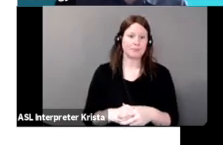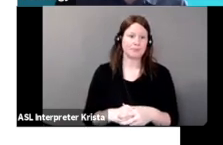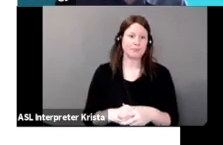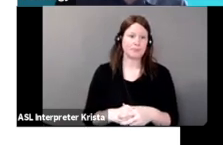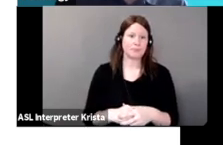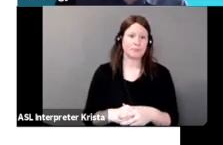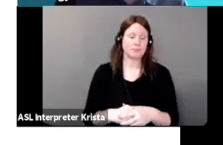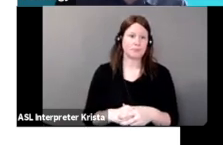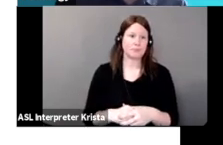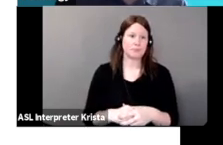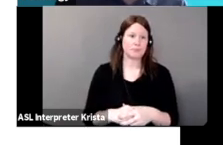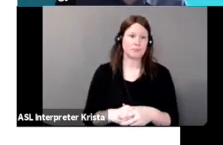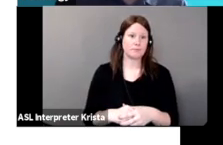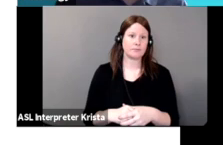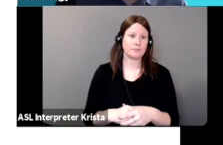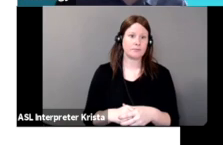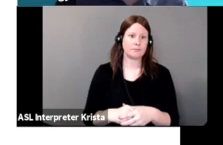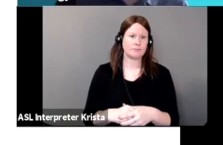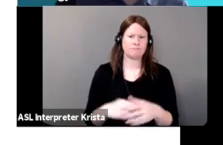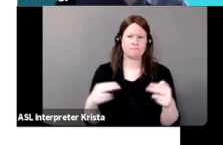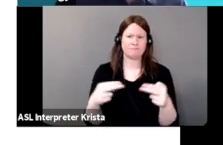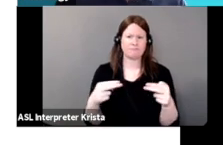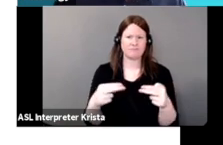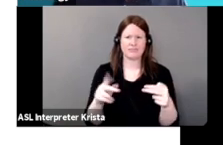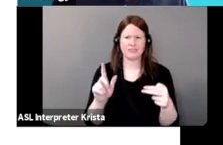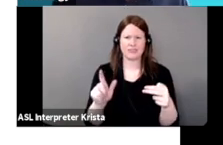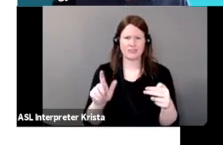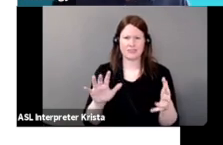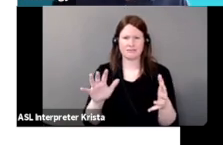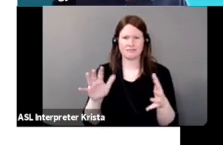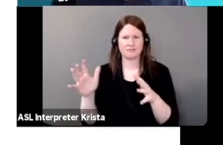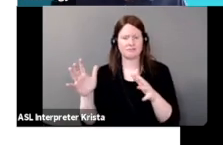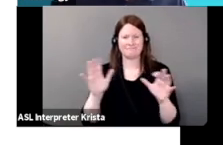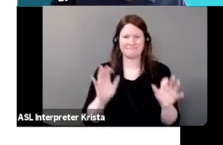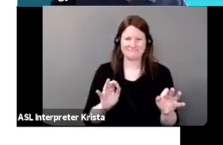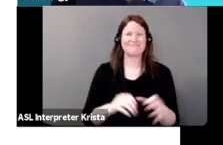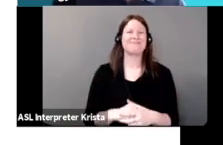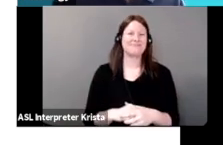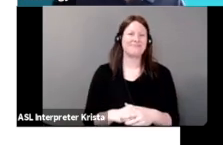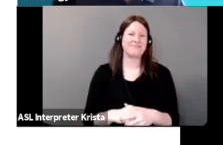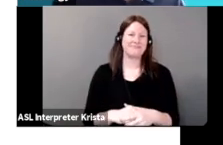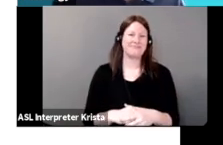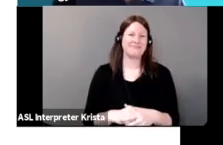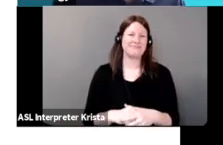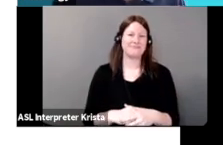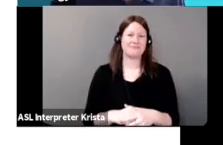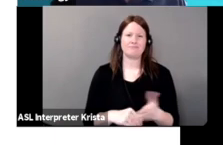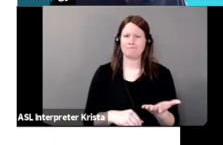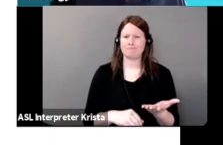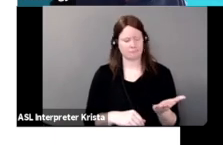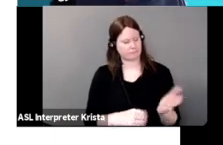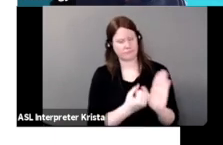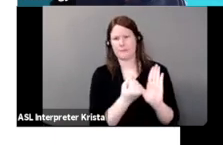For some reason, the slideshow keeps clicking away here. What rights does a patent confer?